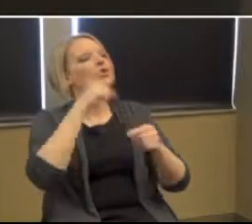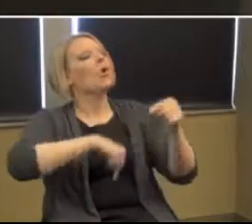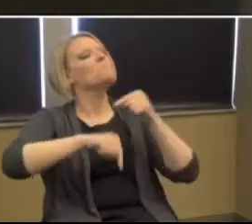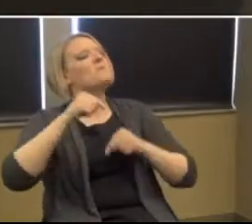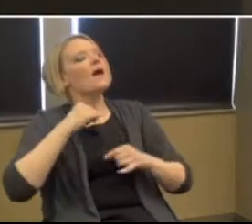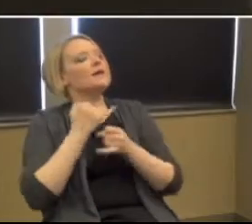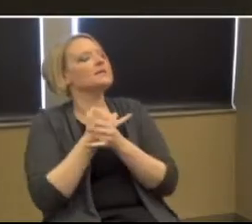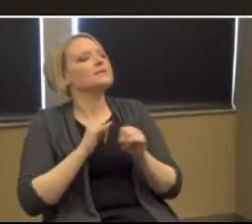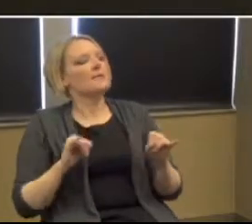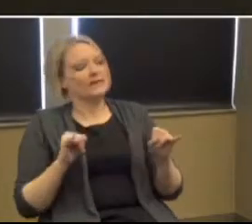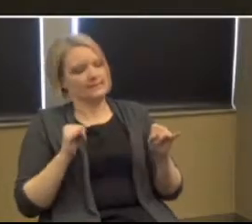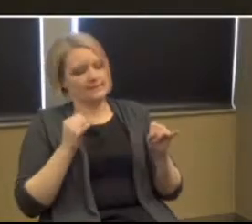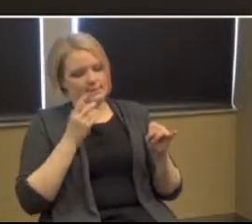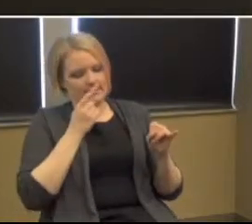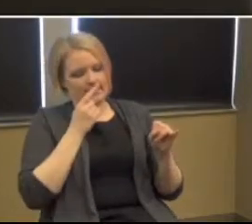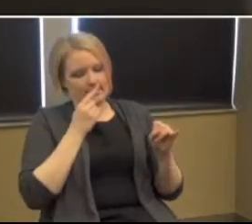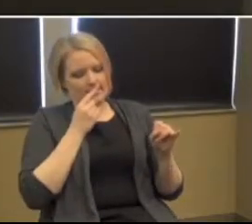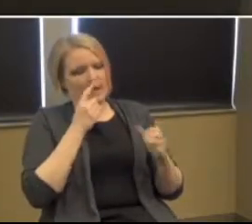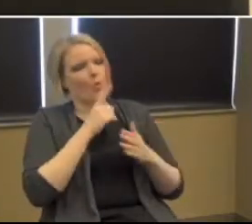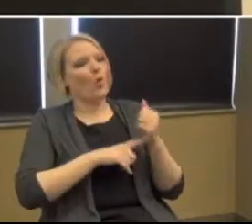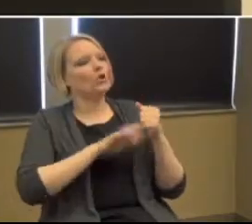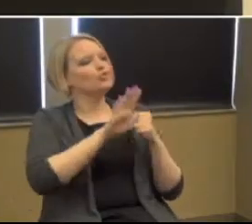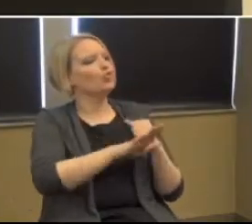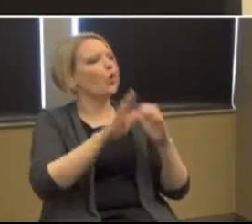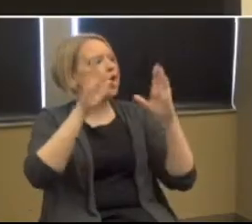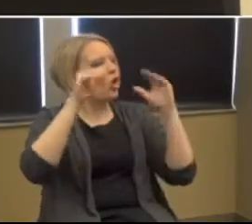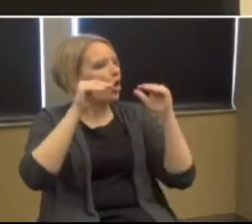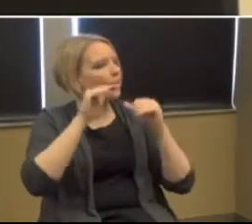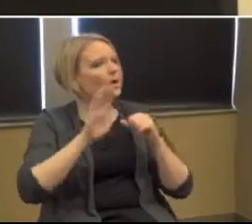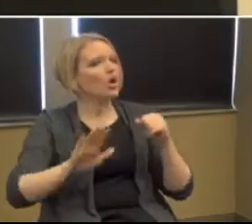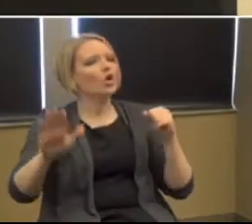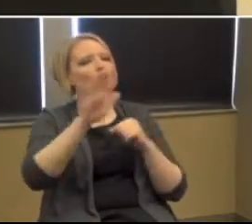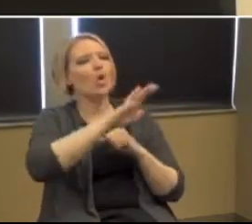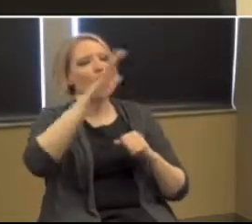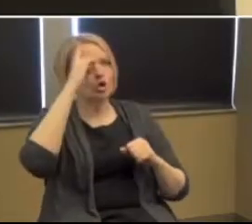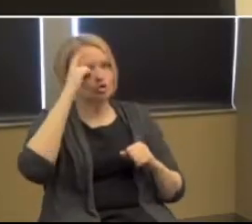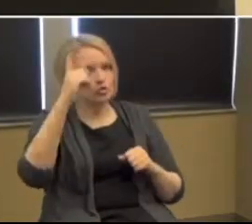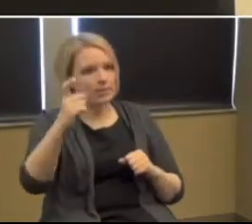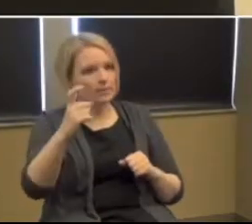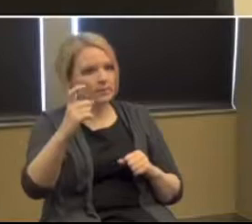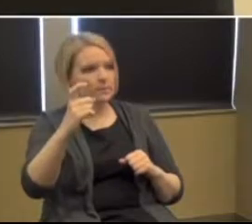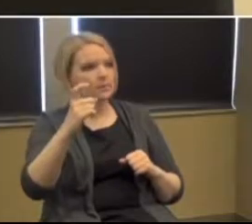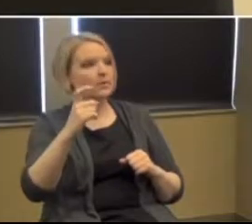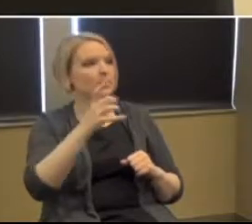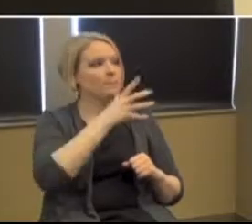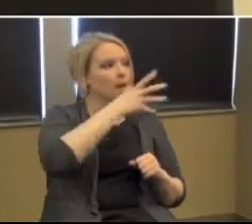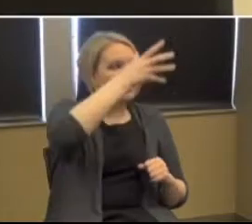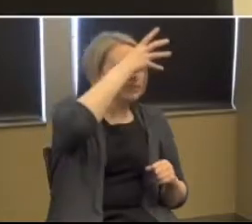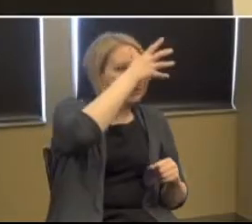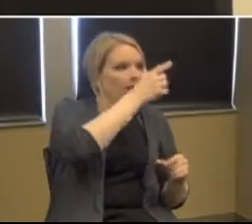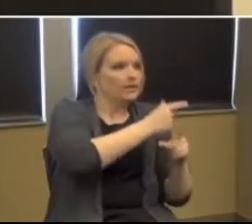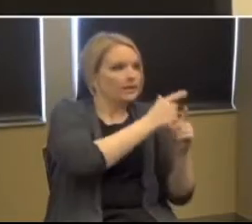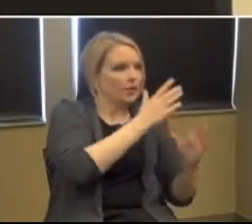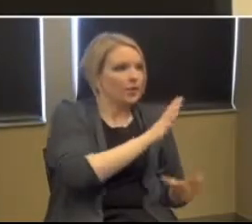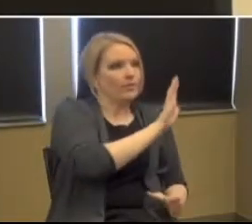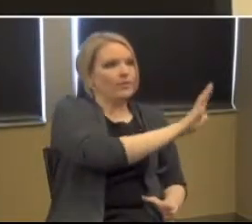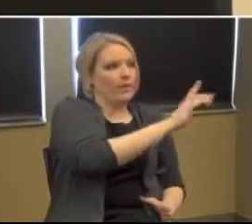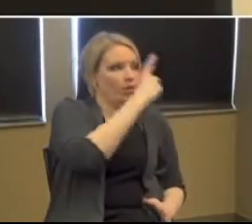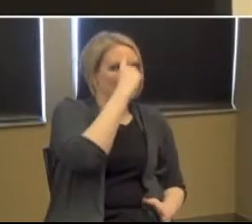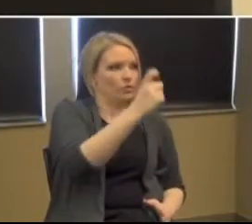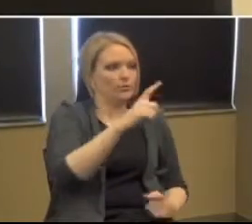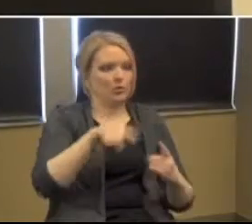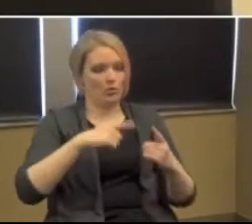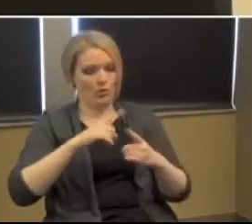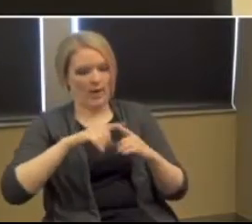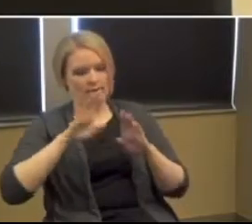And what do you hope and dream and wish, not only you, but those parents, when this kid is 22?